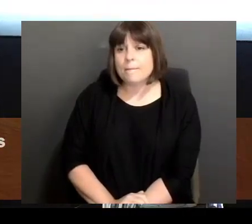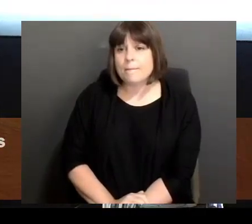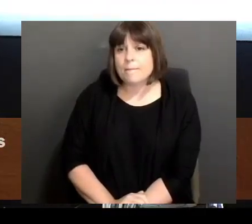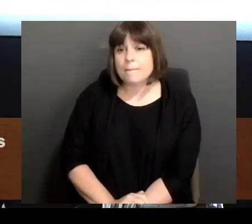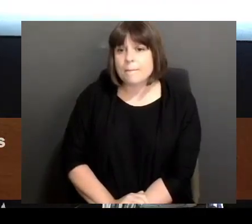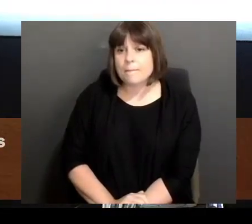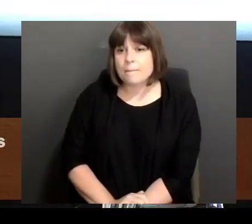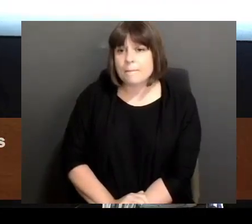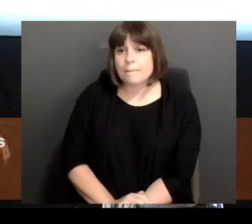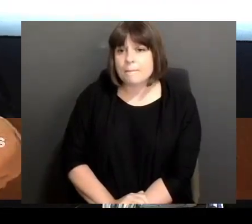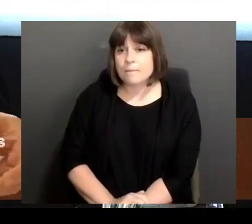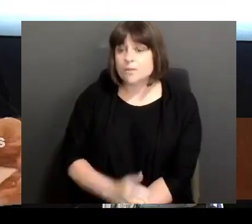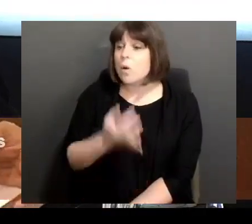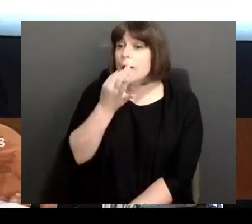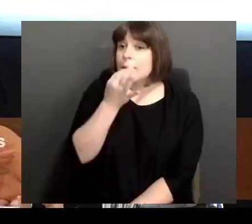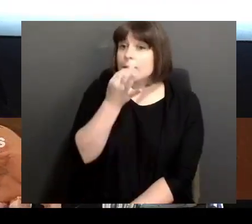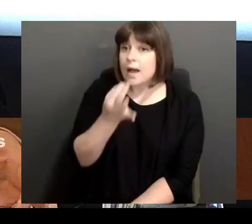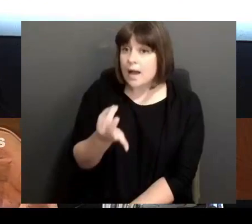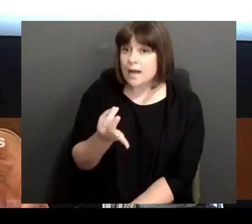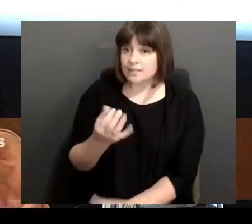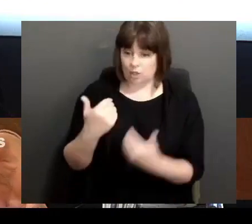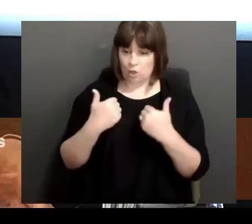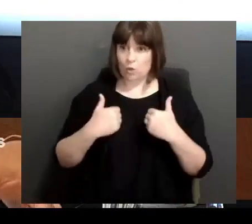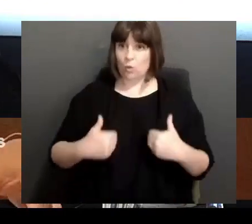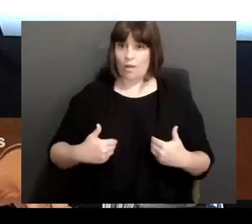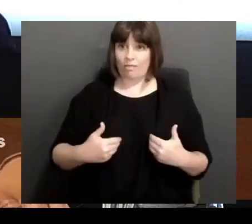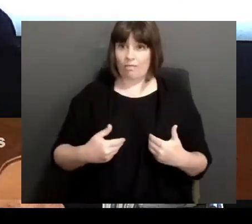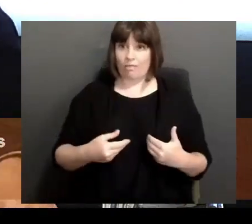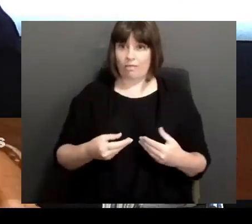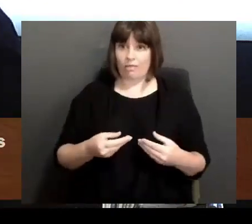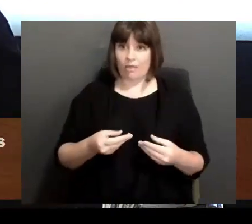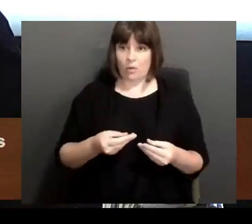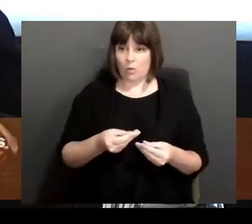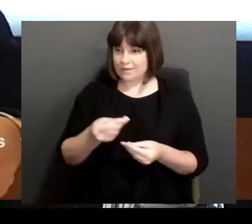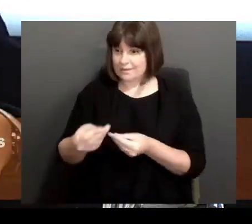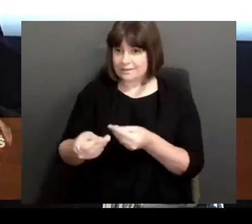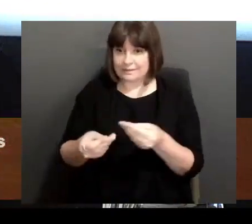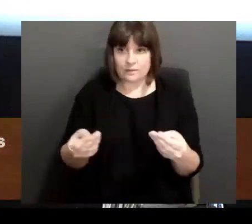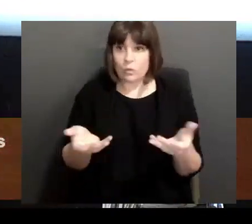So I'm still asking you about where the wealth was transferred